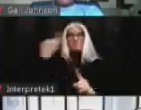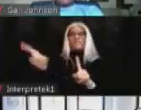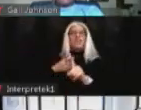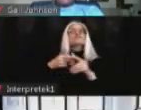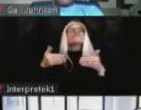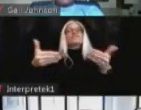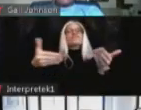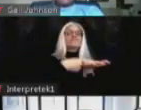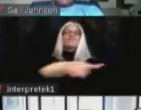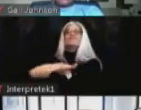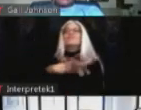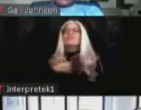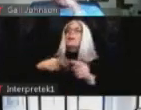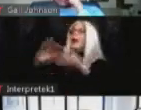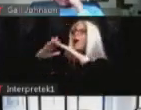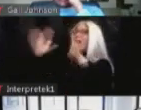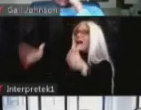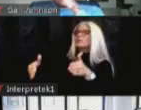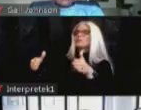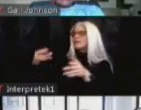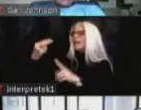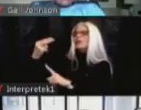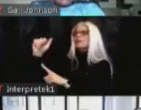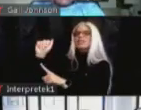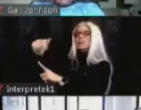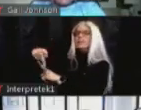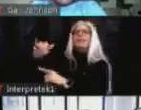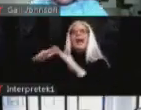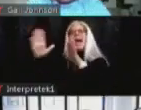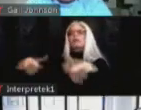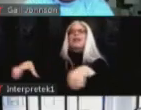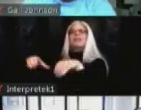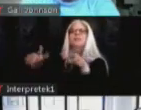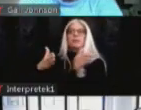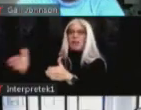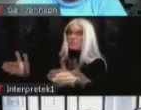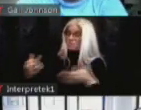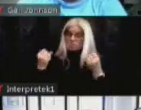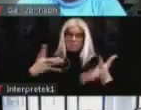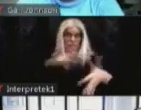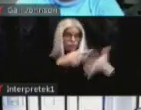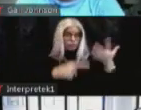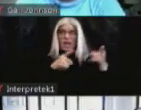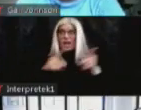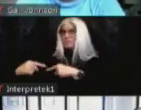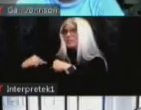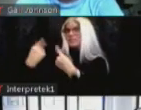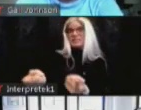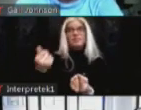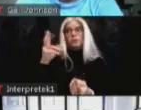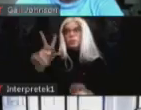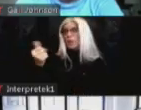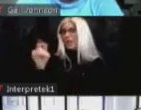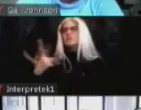Housing Action Plan, and a lot has happened since 2018. So I just want to do a little bit of setup before turning it over for the actual